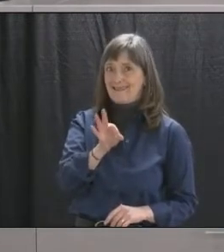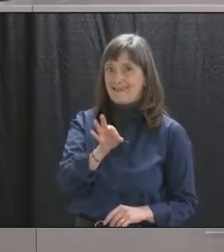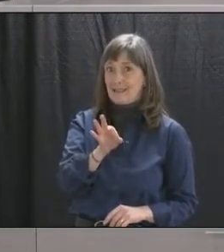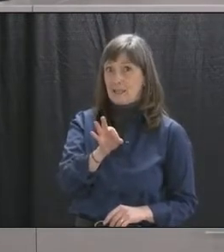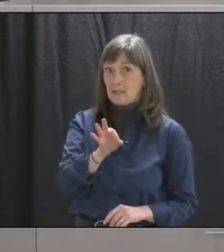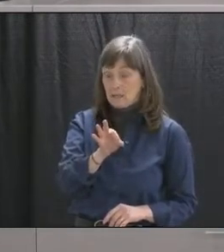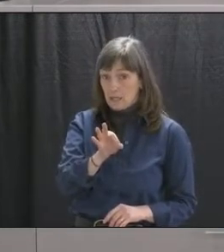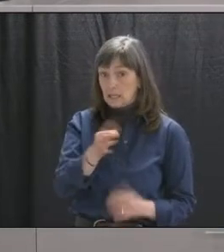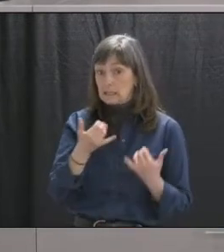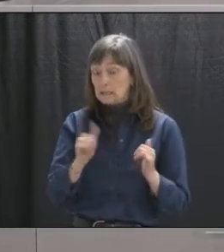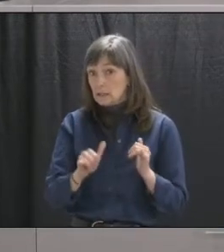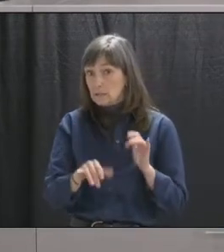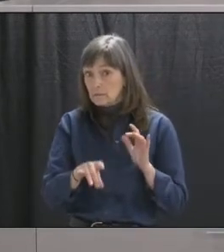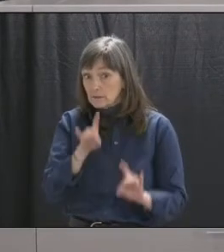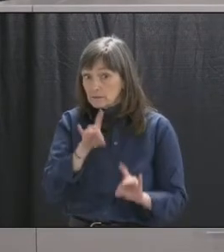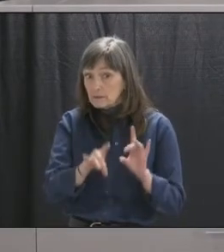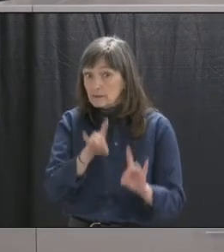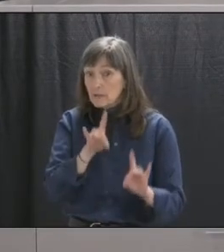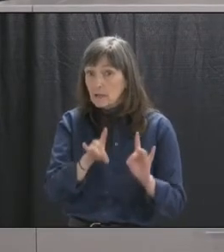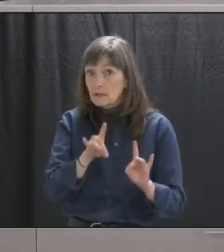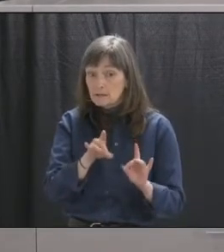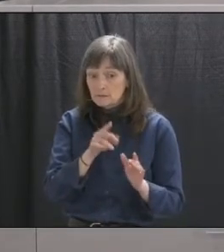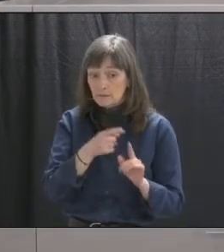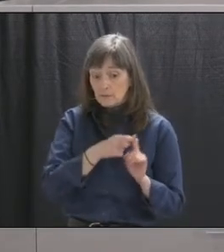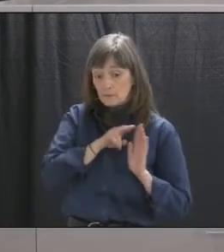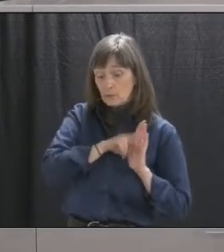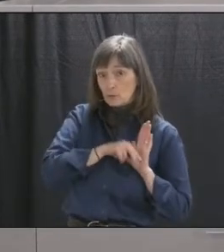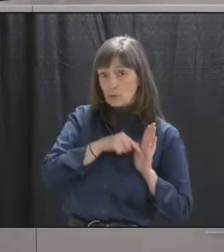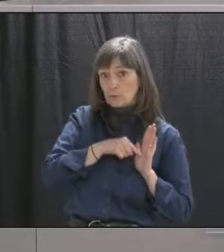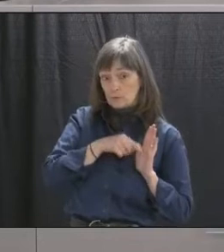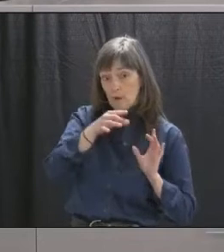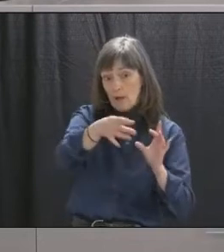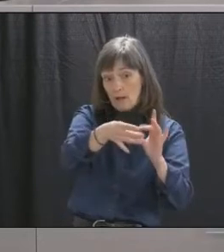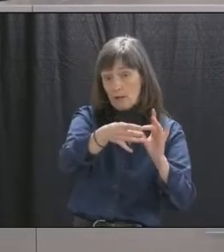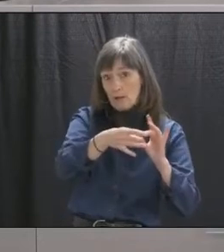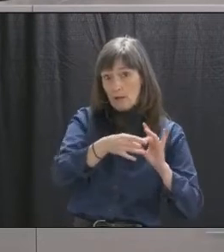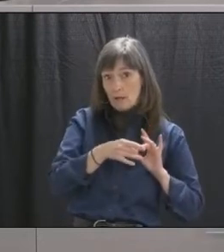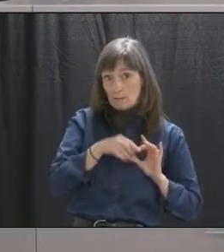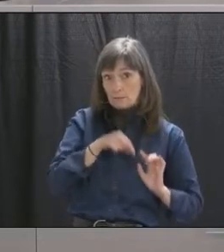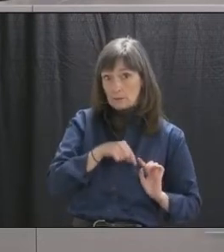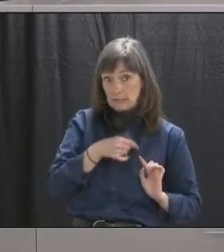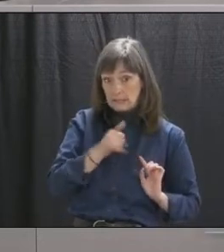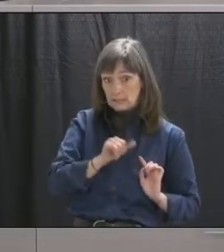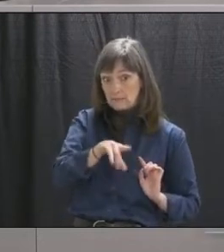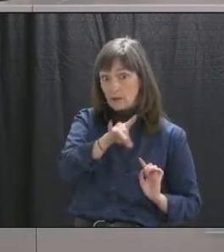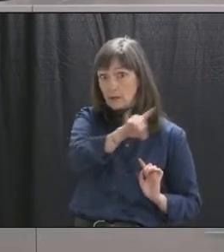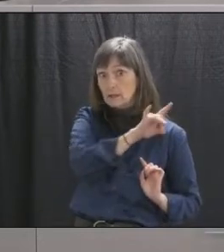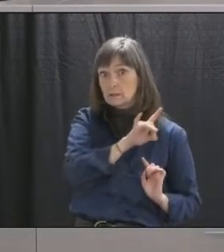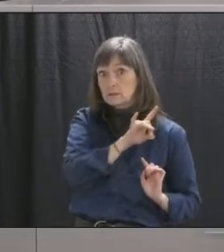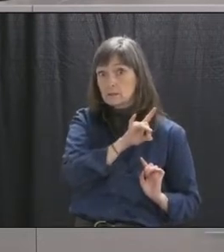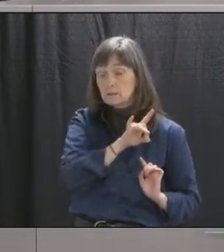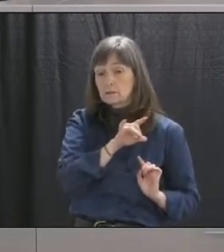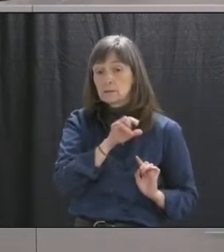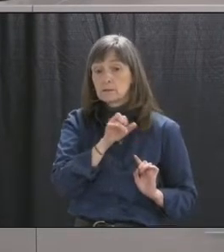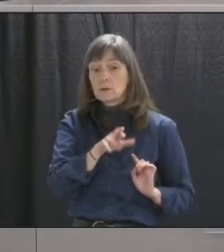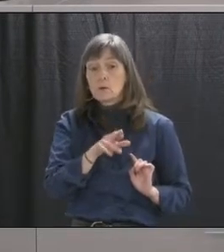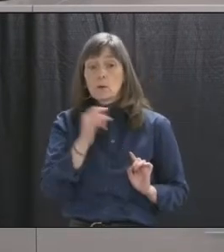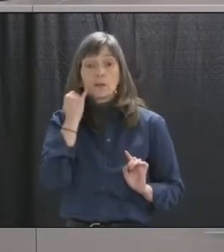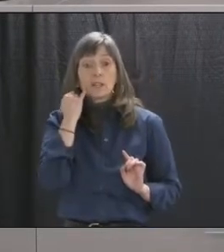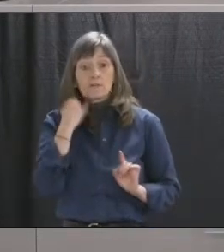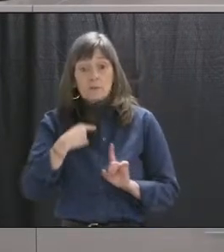cases are the health professionals aware of, and is there anything different being done to handle people who are